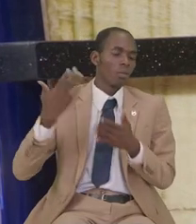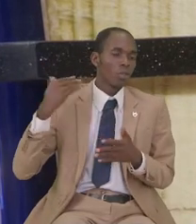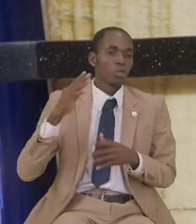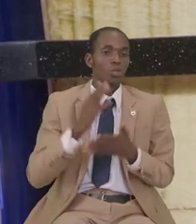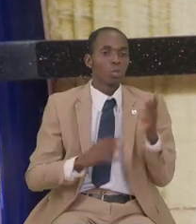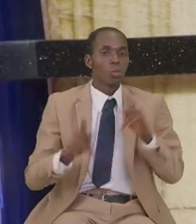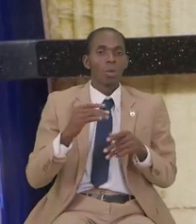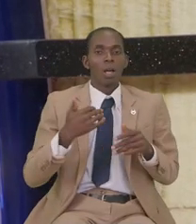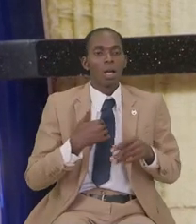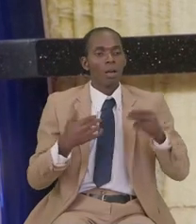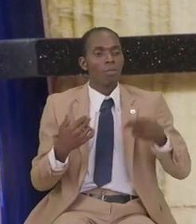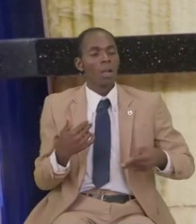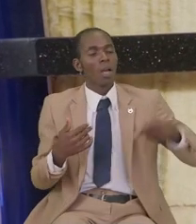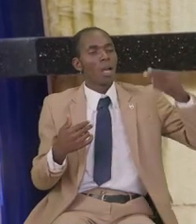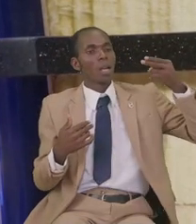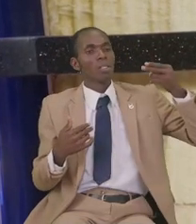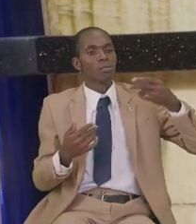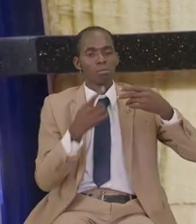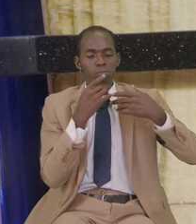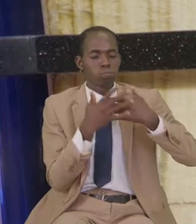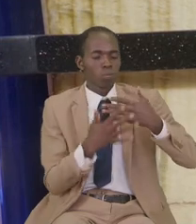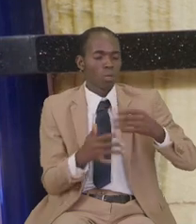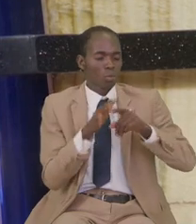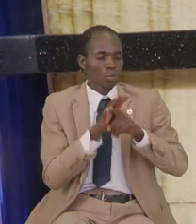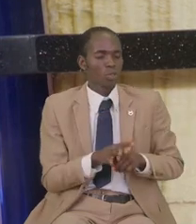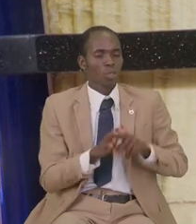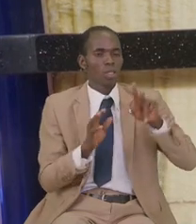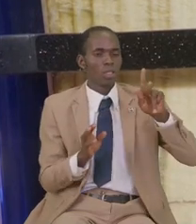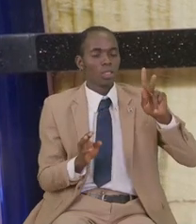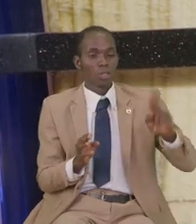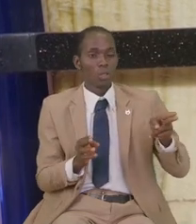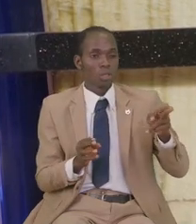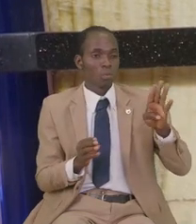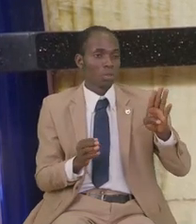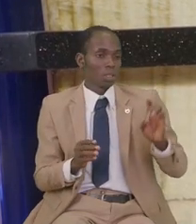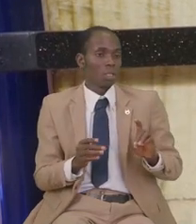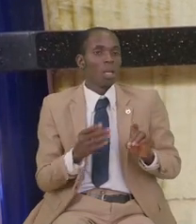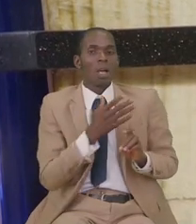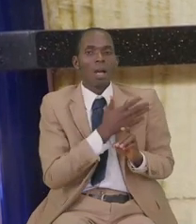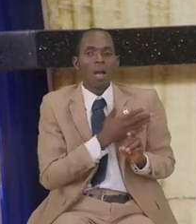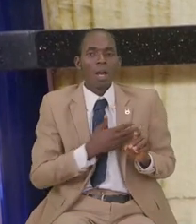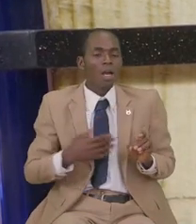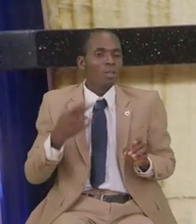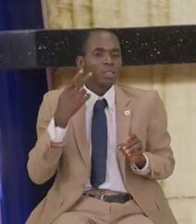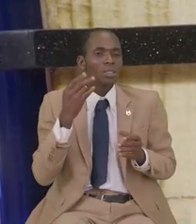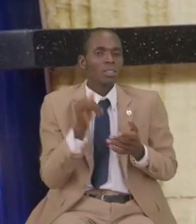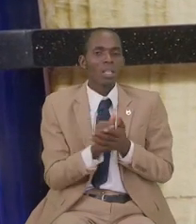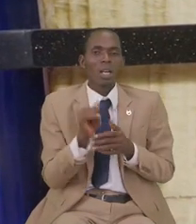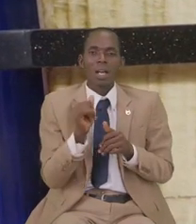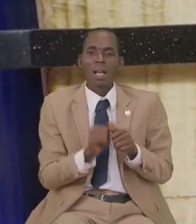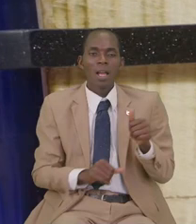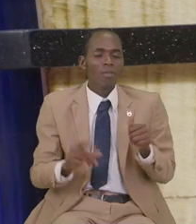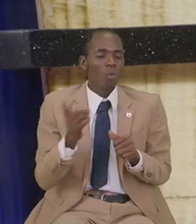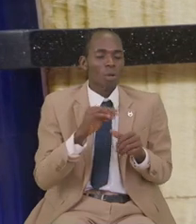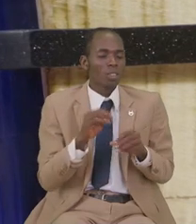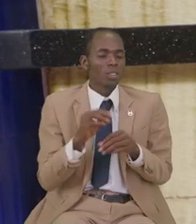pressure. High blood pressure has become something that is very, very high now. All over the world,